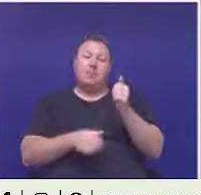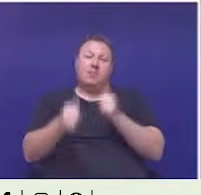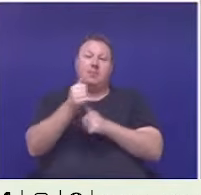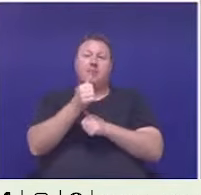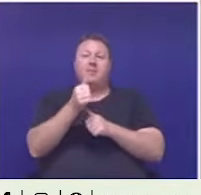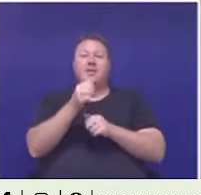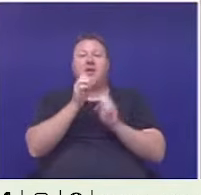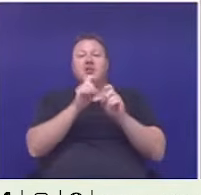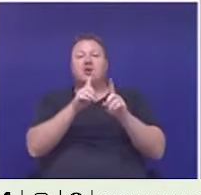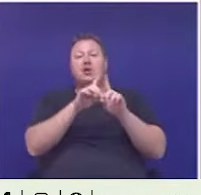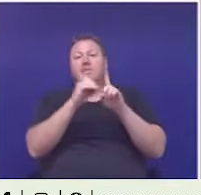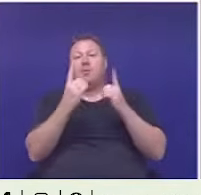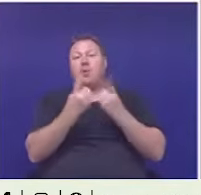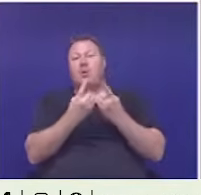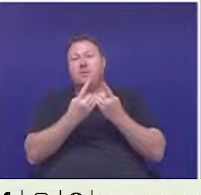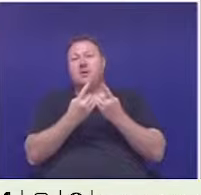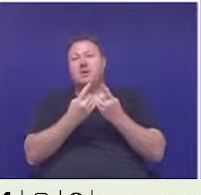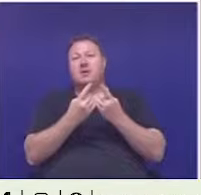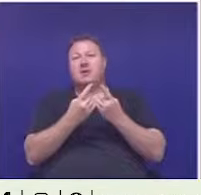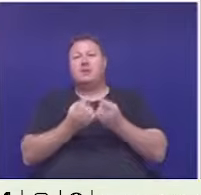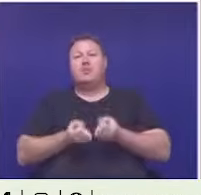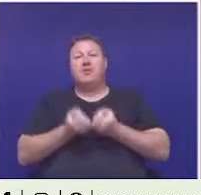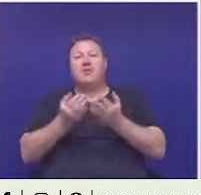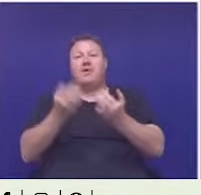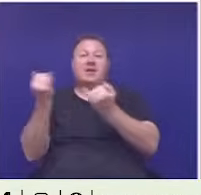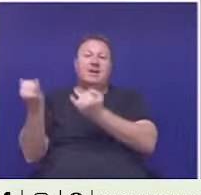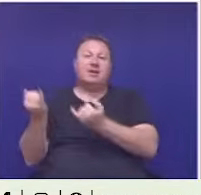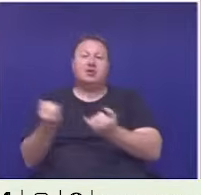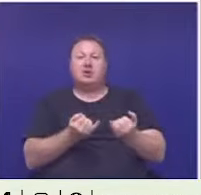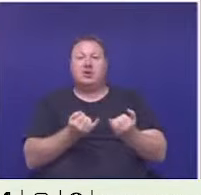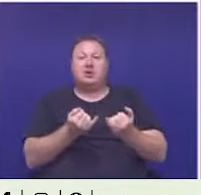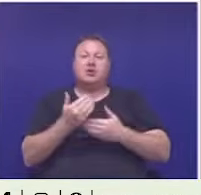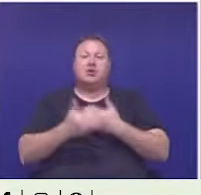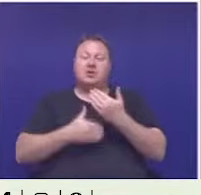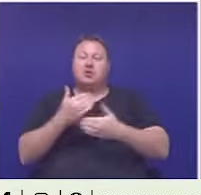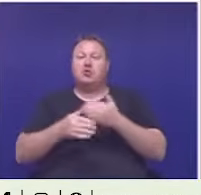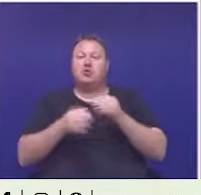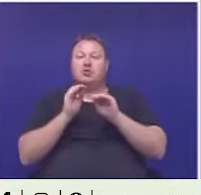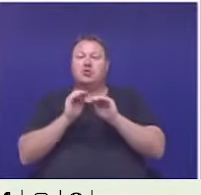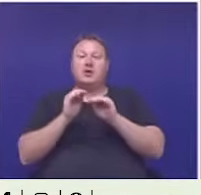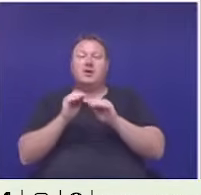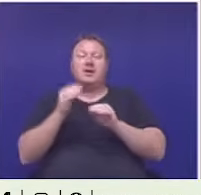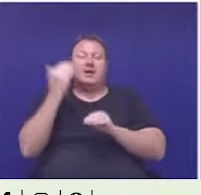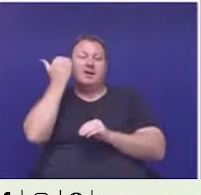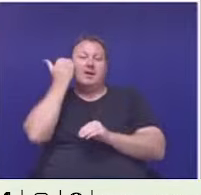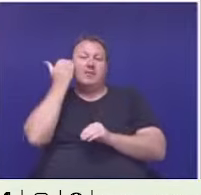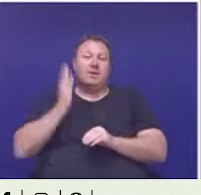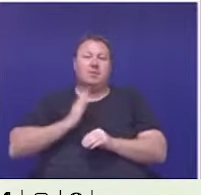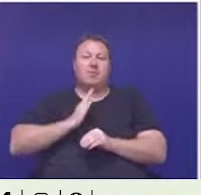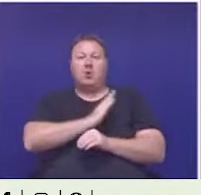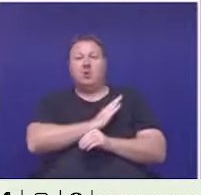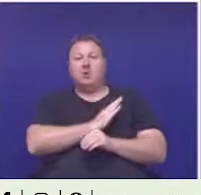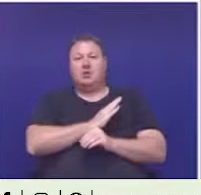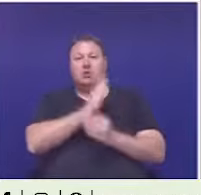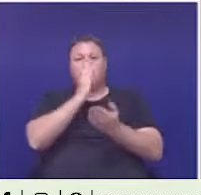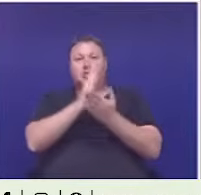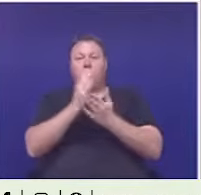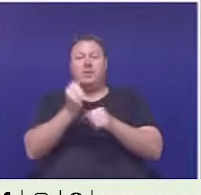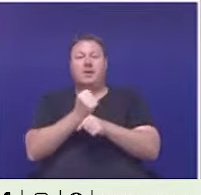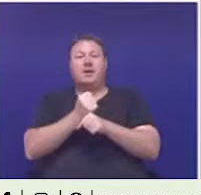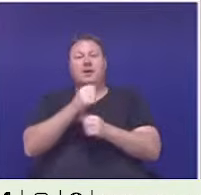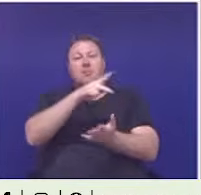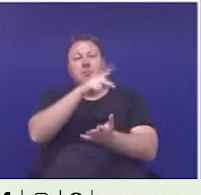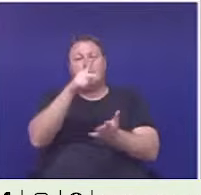department must provide introductory and continuing training to governing bodies to ensure that principals and